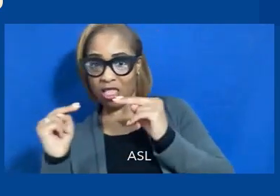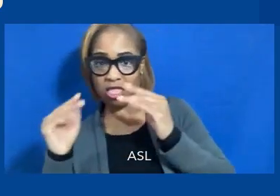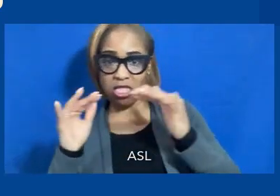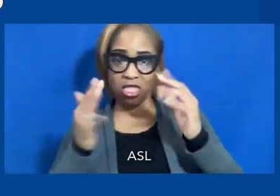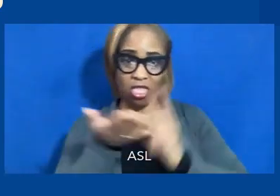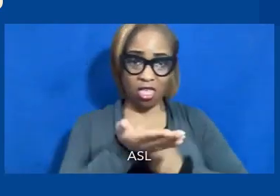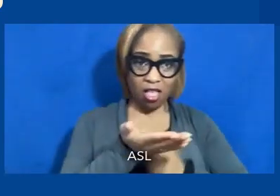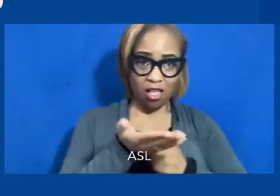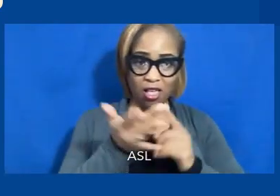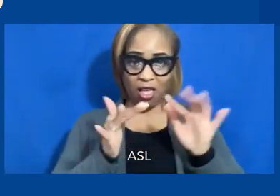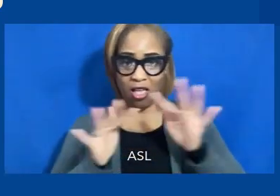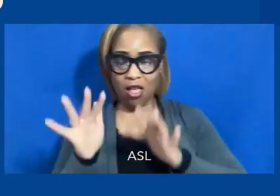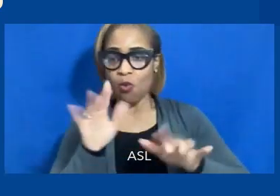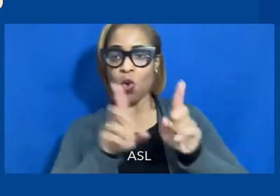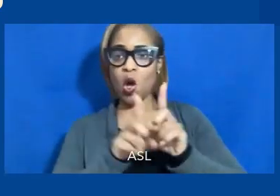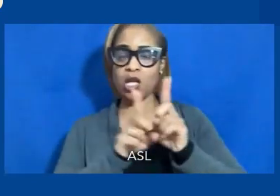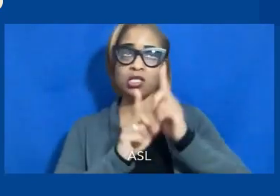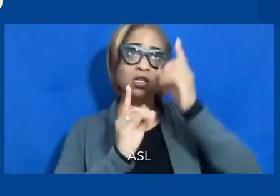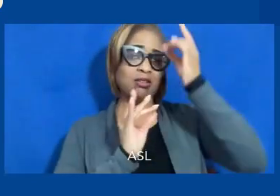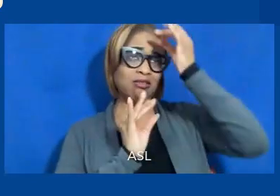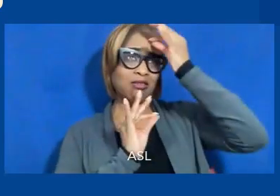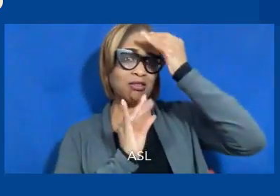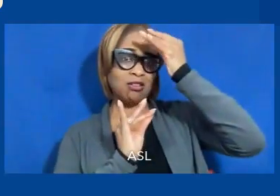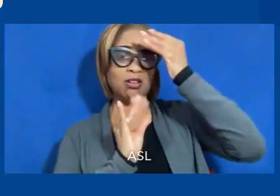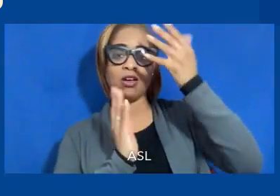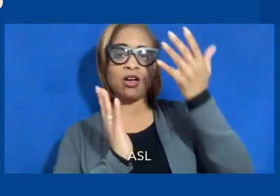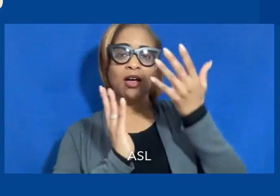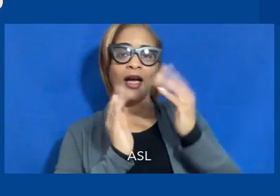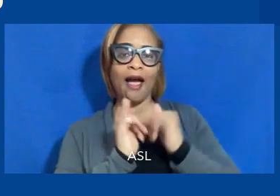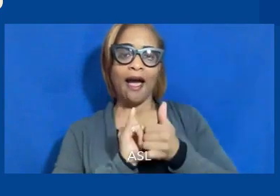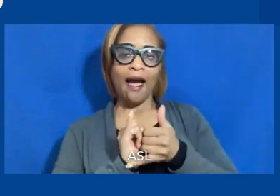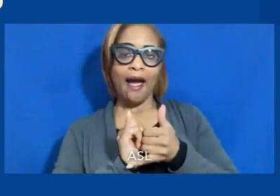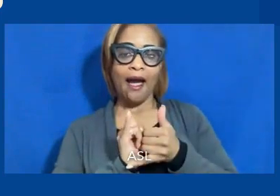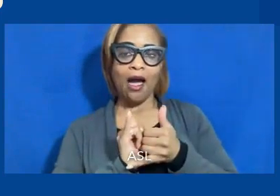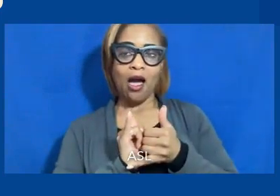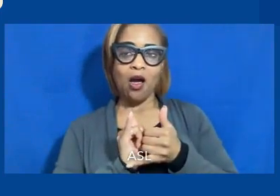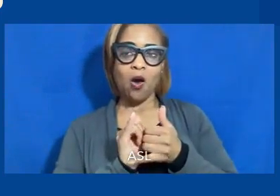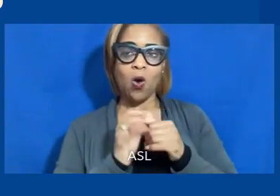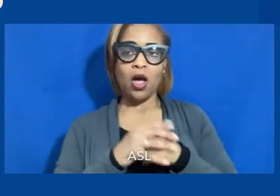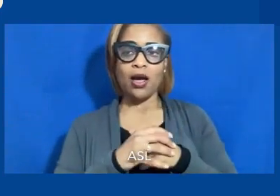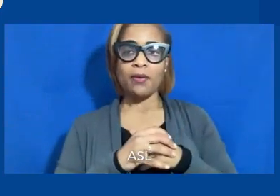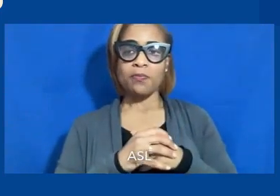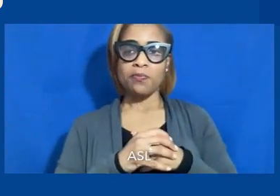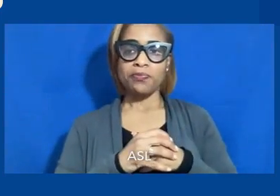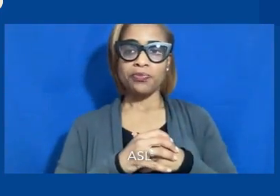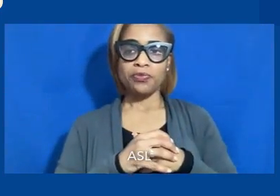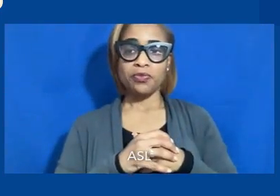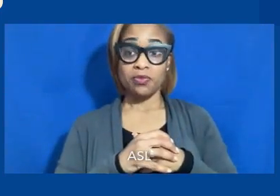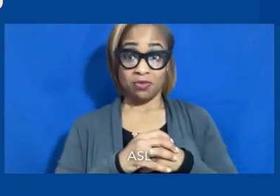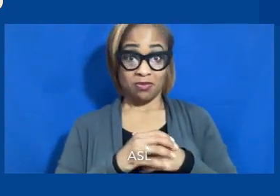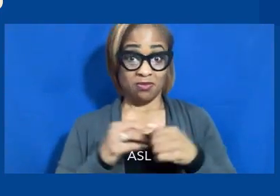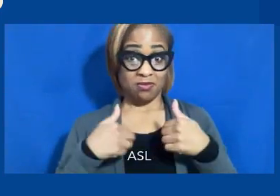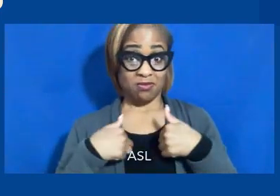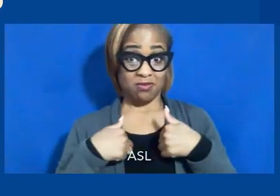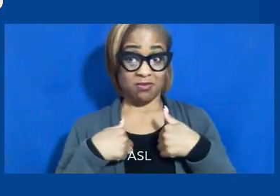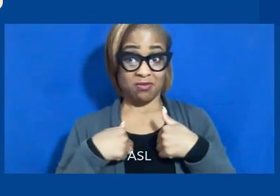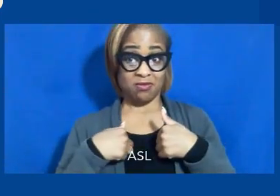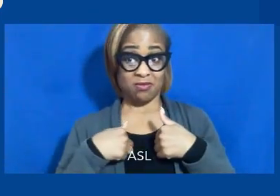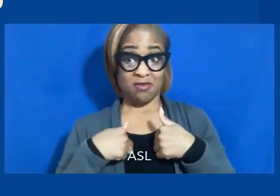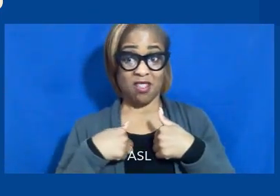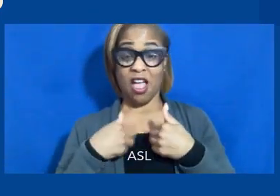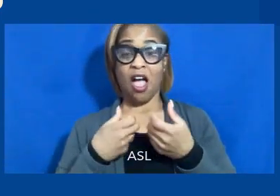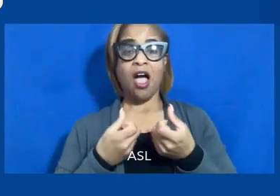also considering how much is this, like, am I going to put into this